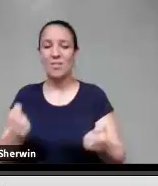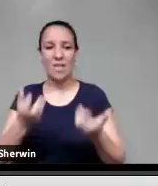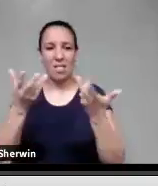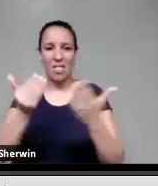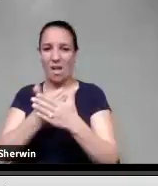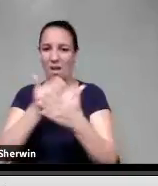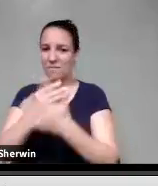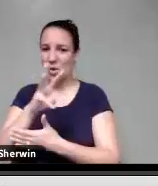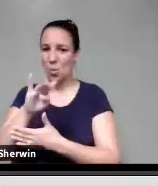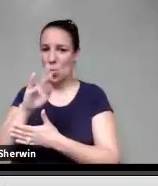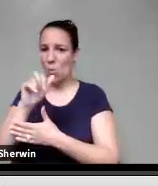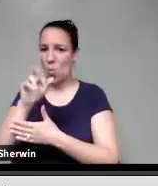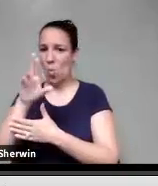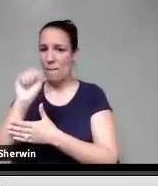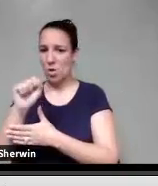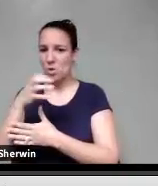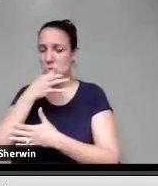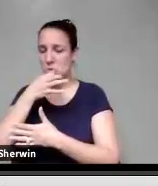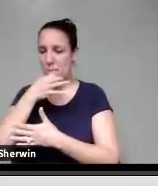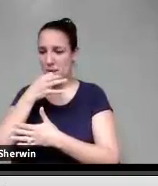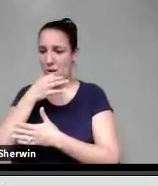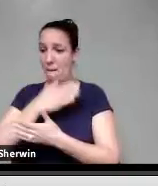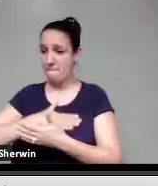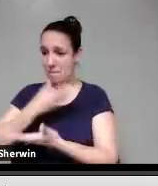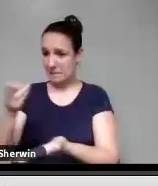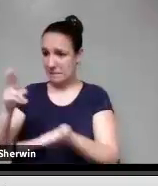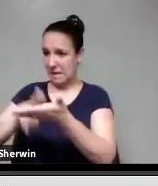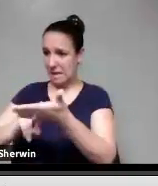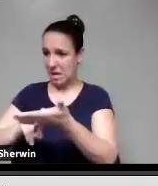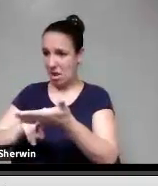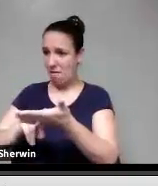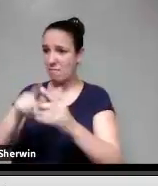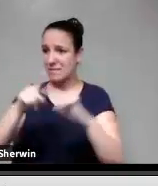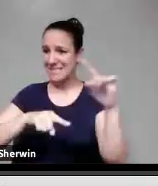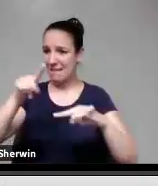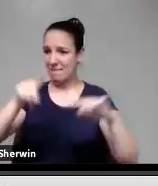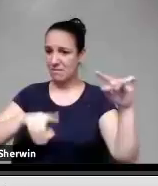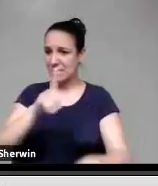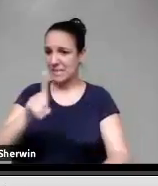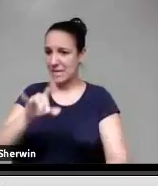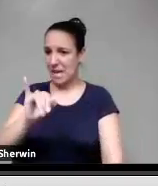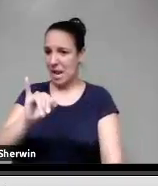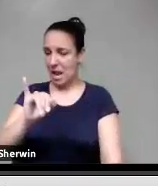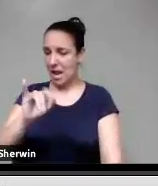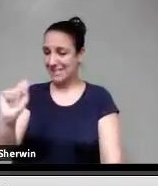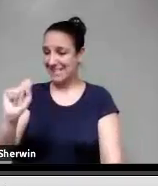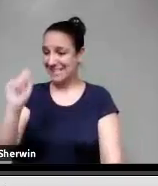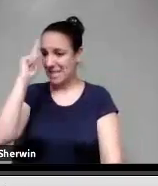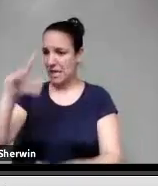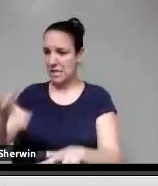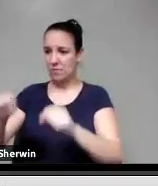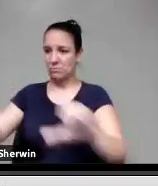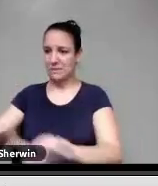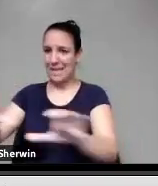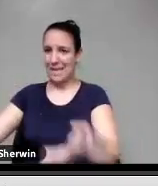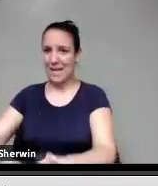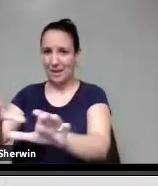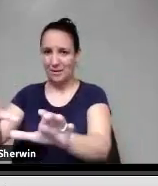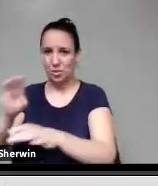Attendees, be sure to sign up for the next webinar of Swiftland's Diversity Discovery Institute, T is for Taking Action, on Friday, June